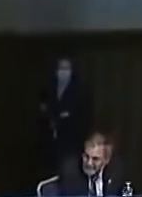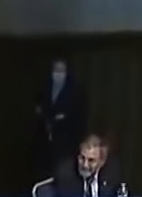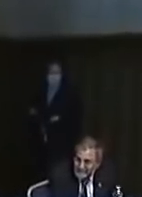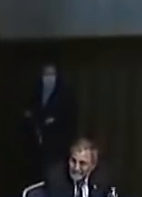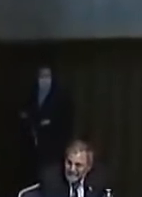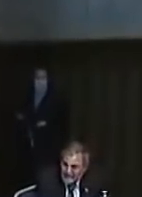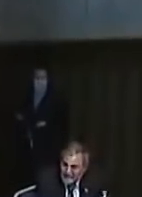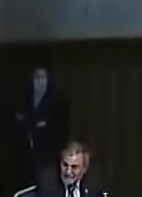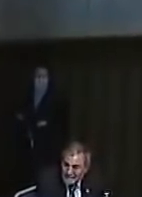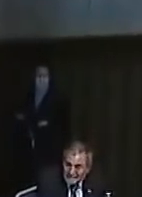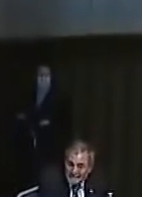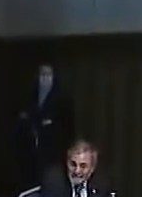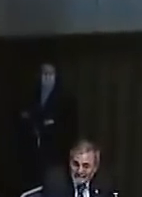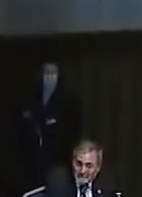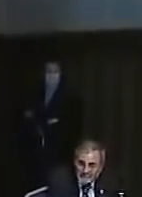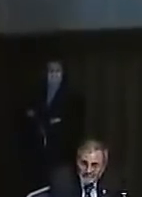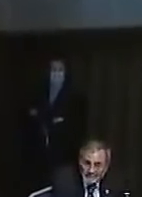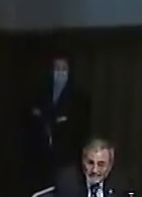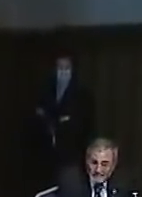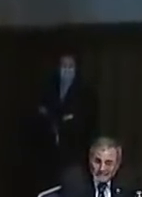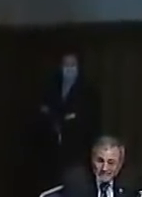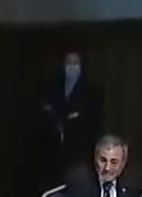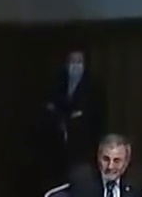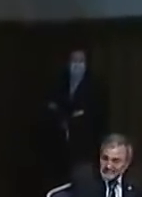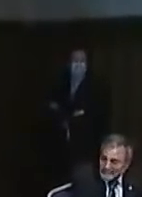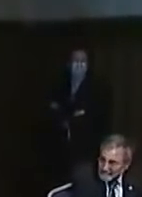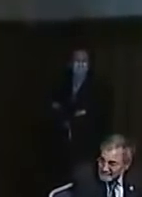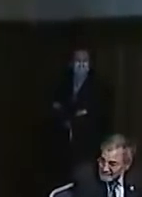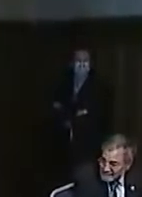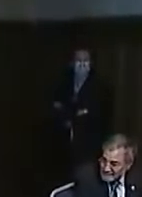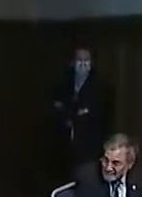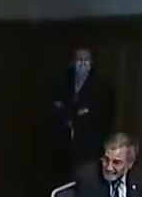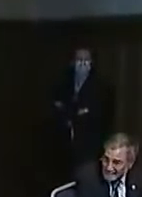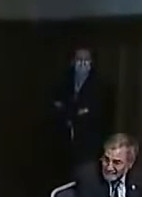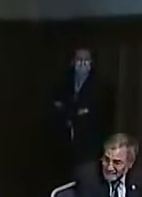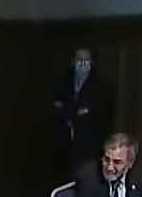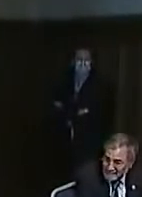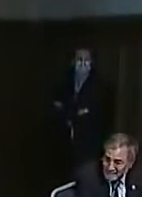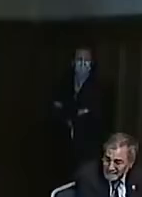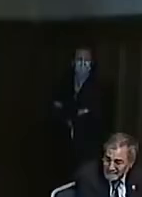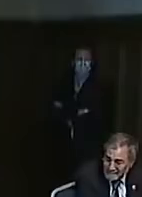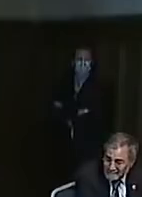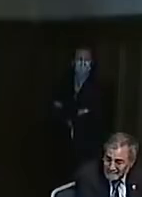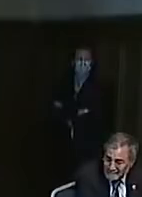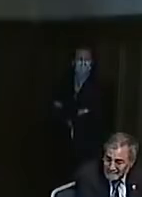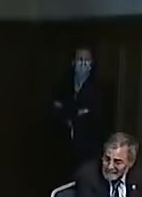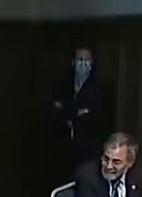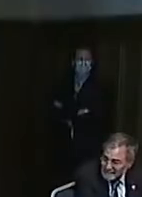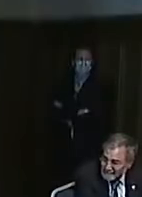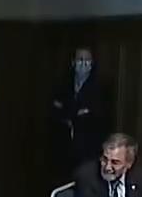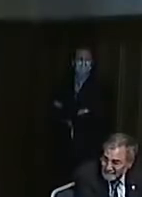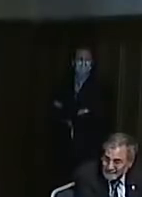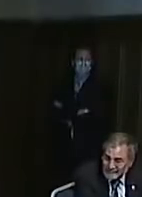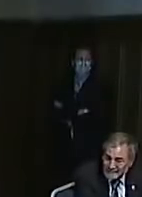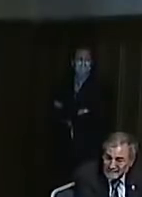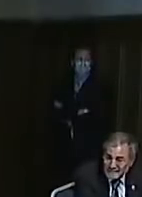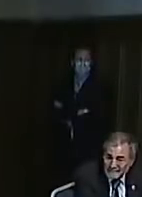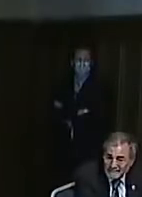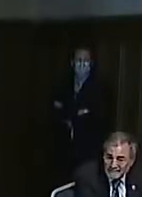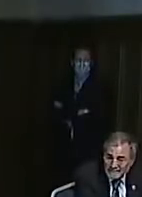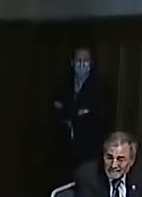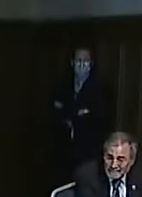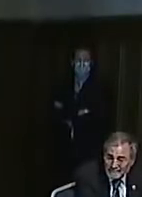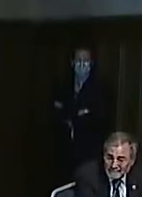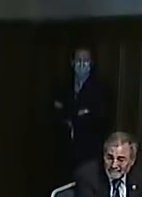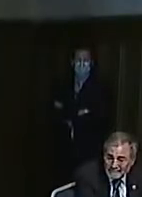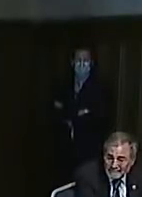Sciences. As we know, there are tremendous things happening at our state's flagship university, and I am proud to have Brian and his